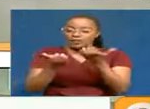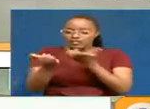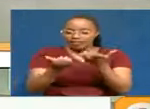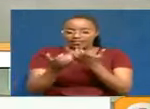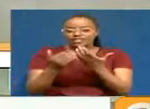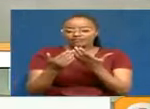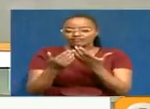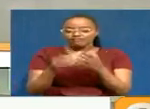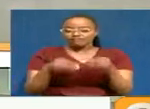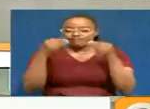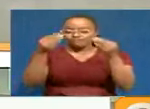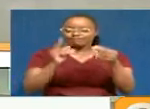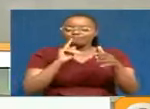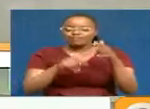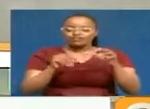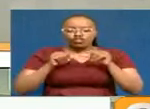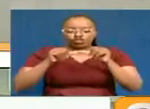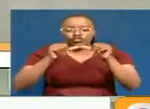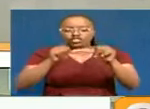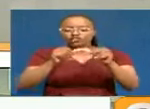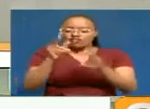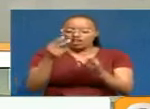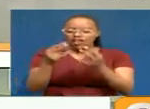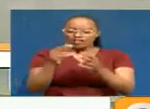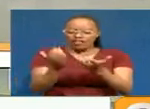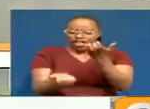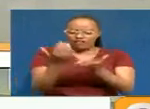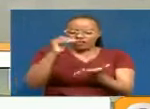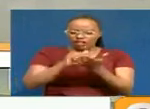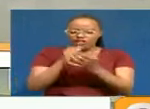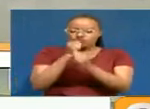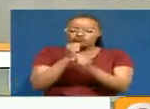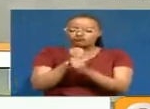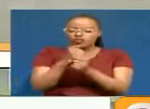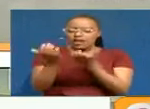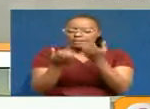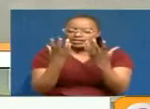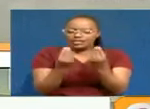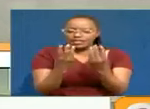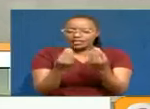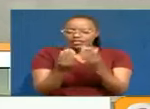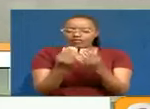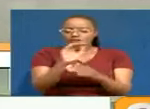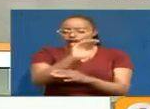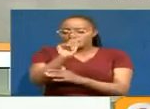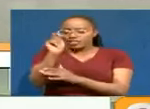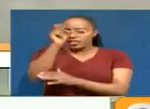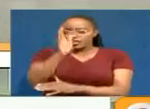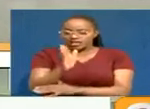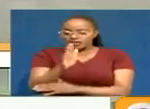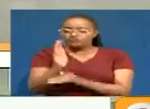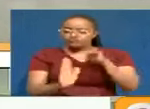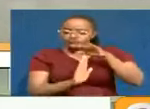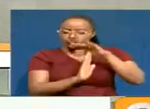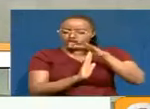its part, the government stated it has continually reevaluated the ease of doing business matrix, pushing Kenya to